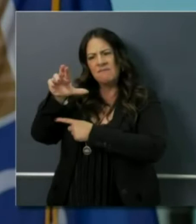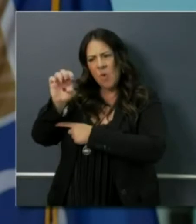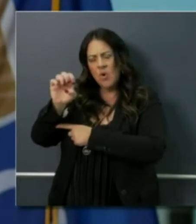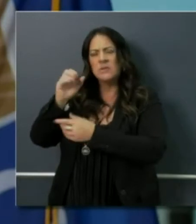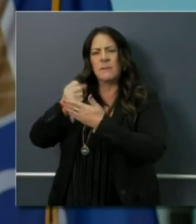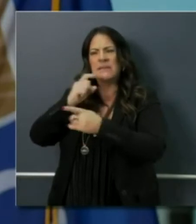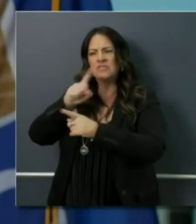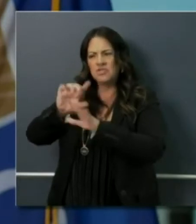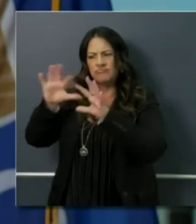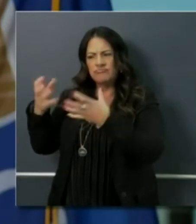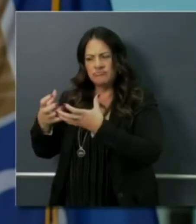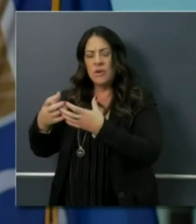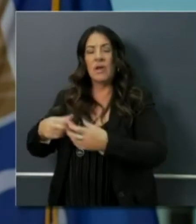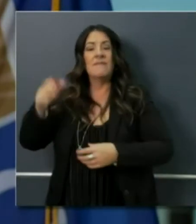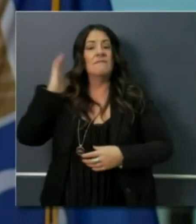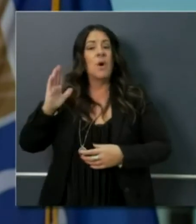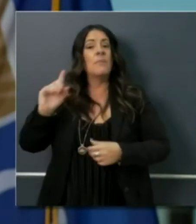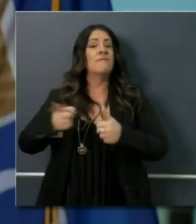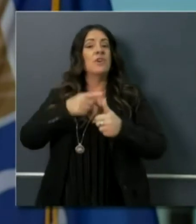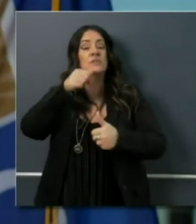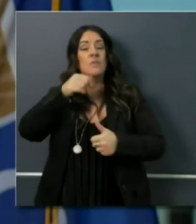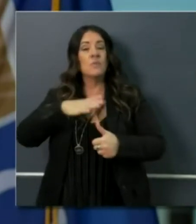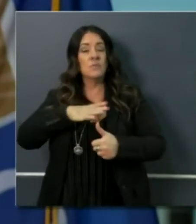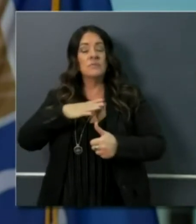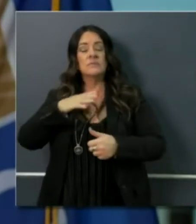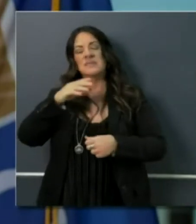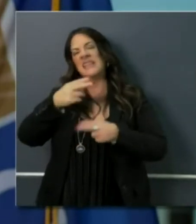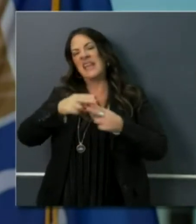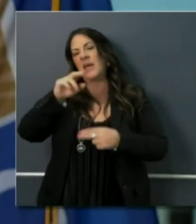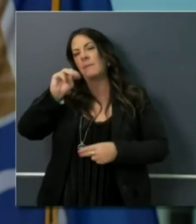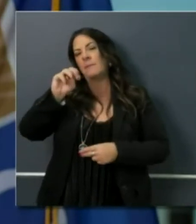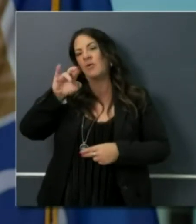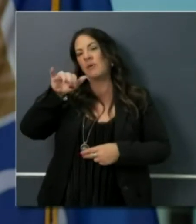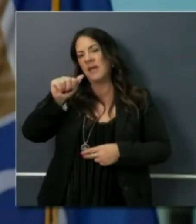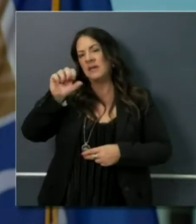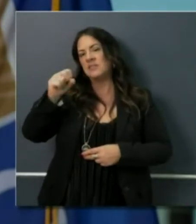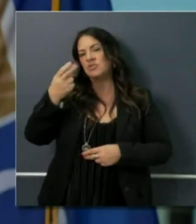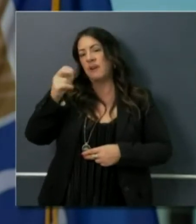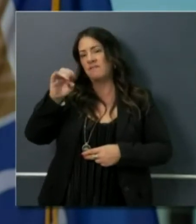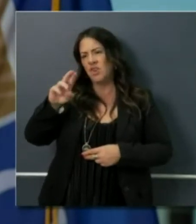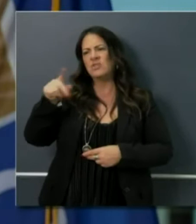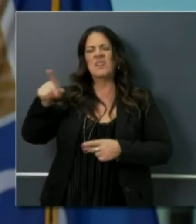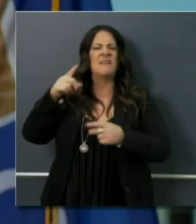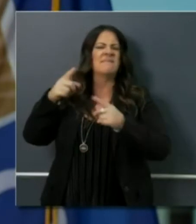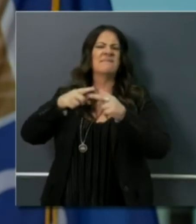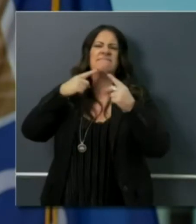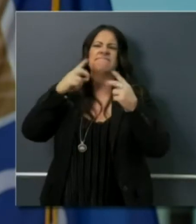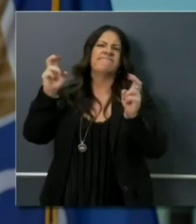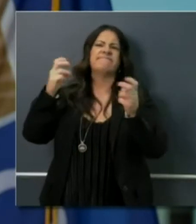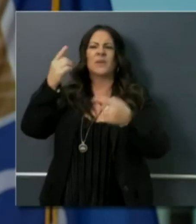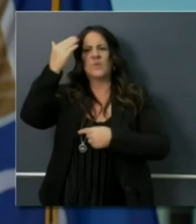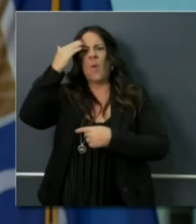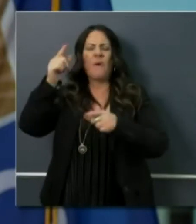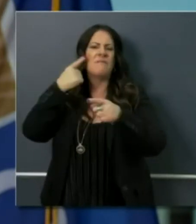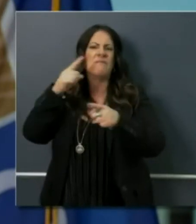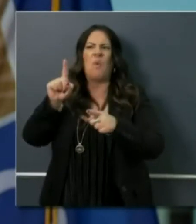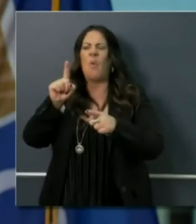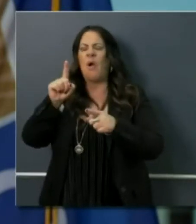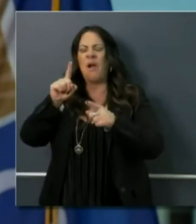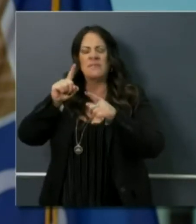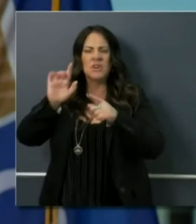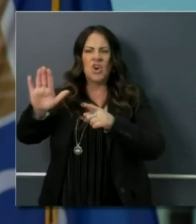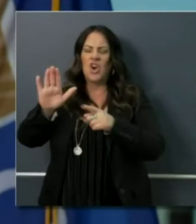former First Lady Maria Shriver to focus on dementia care and Alzheimer's care. They have reports that will be coming out very